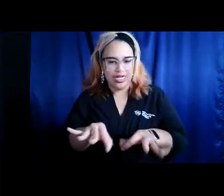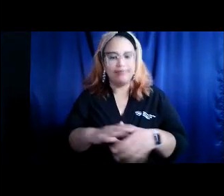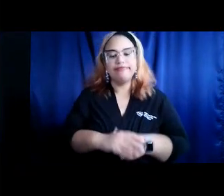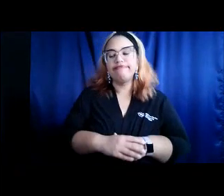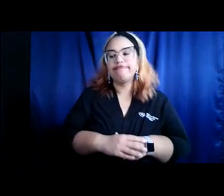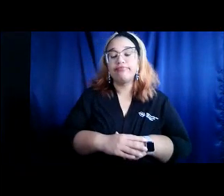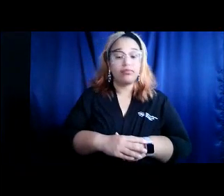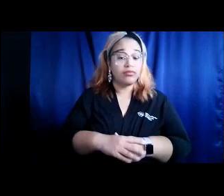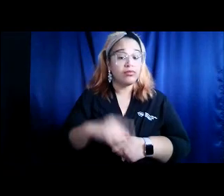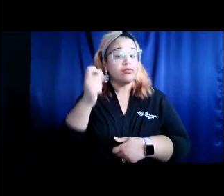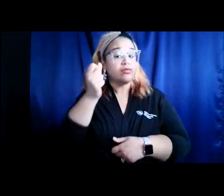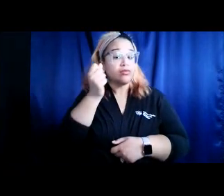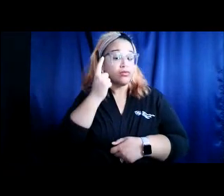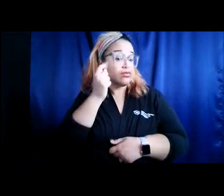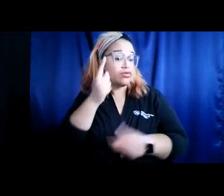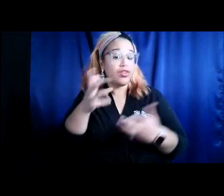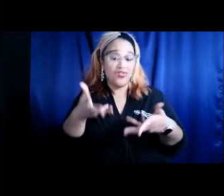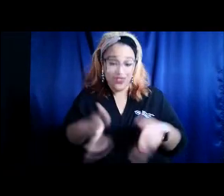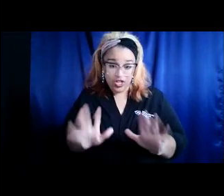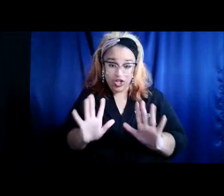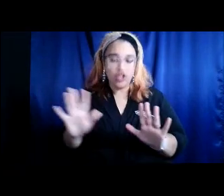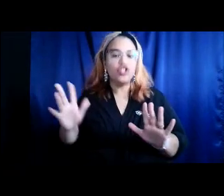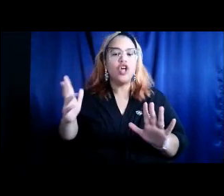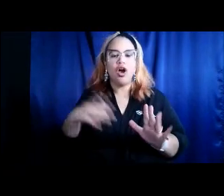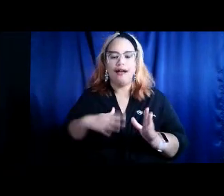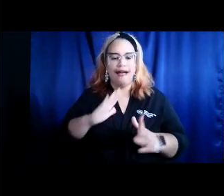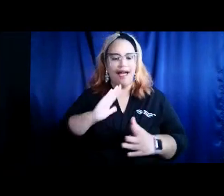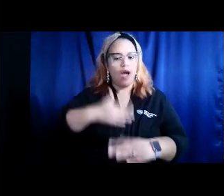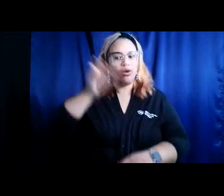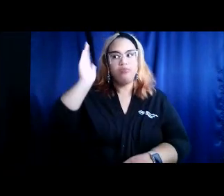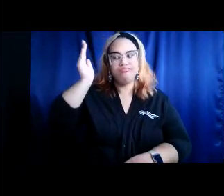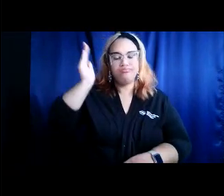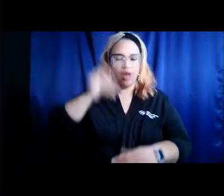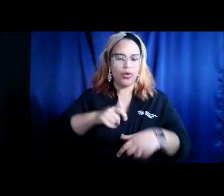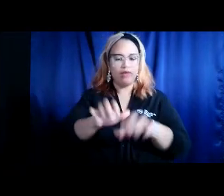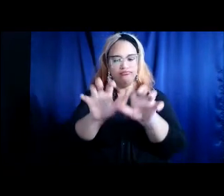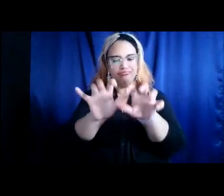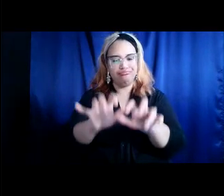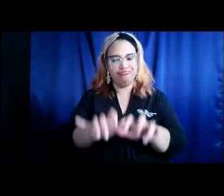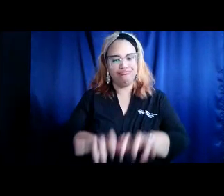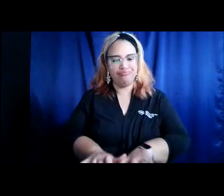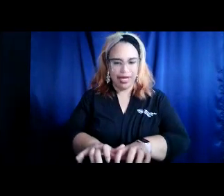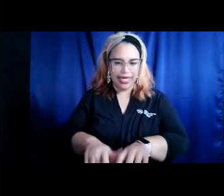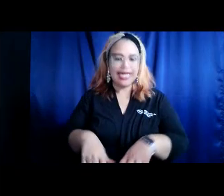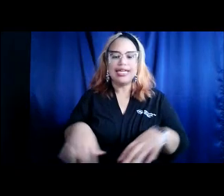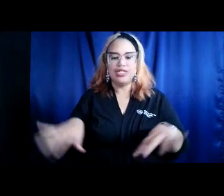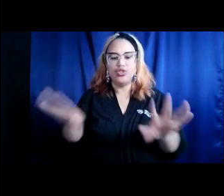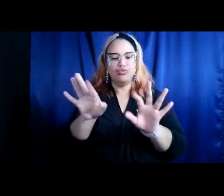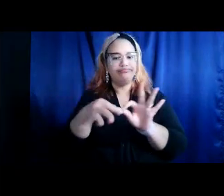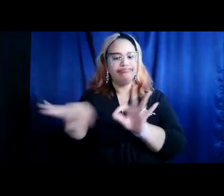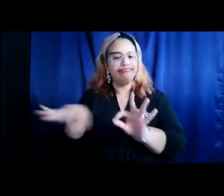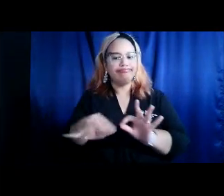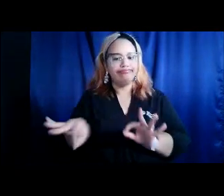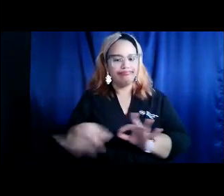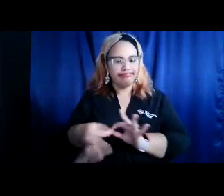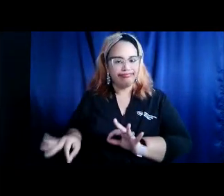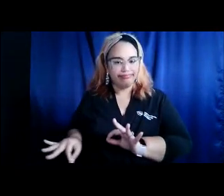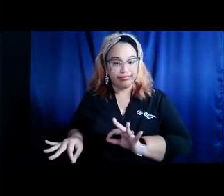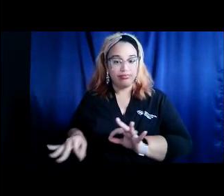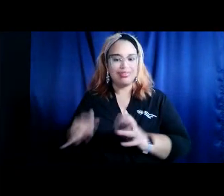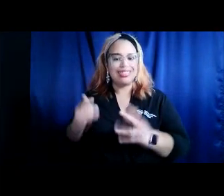ask. Taking these steps up front can make this presentation more accessible and inclusive for everyone.